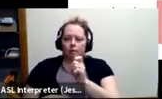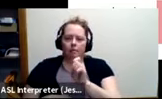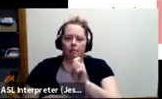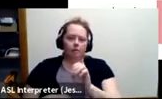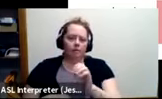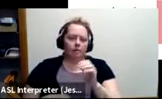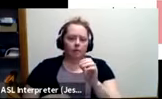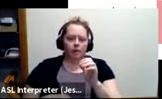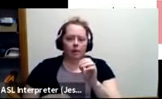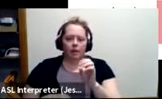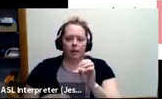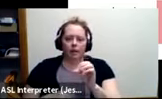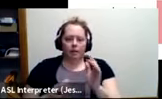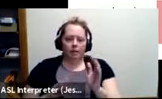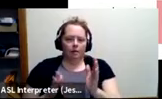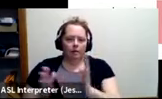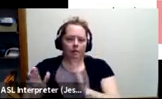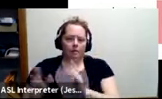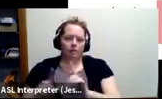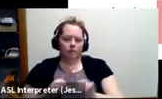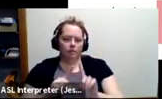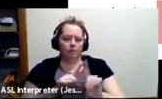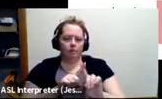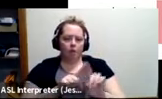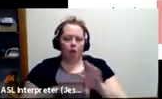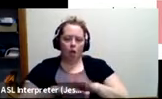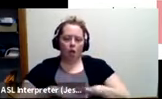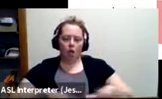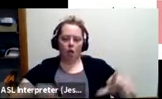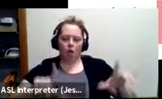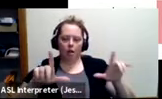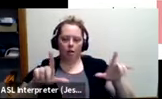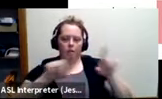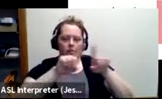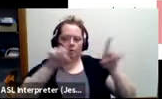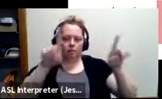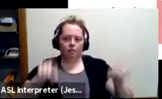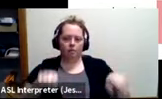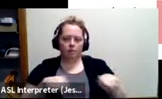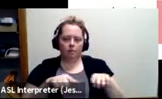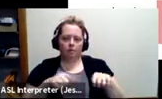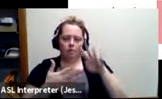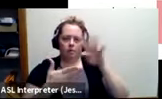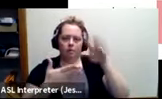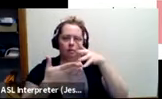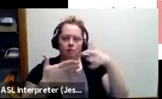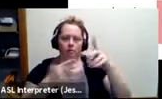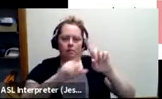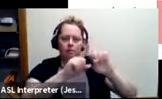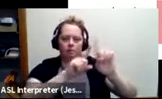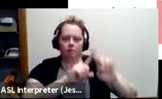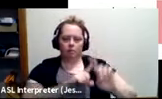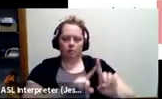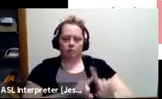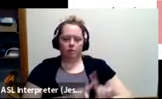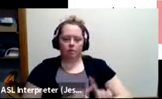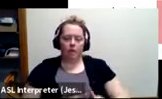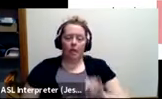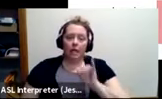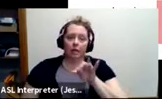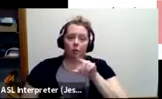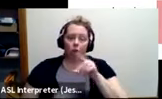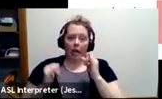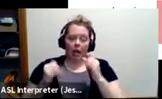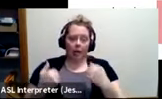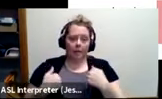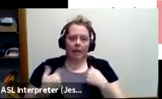have one of these pronouns and you're not someone who picks up on things really, really quick like I am, I just practice it to myself and make